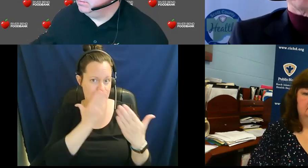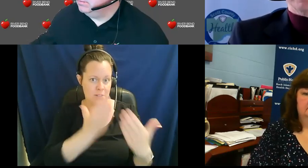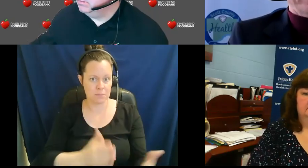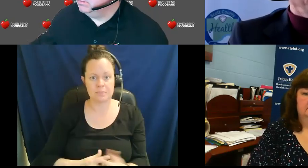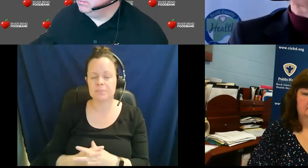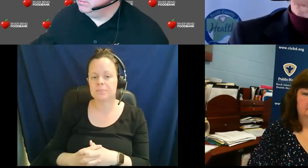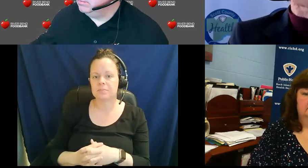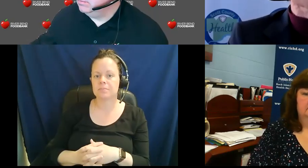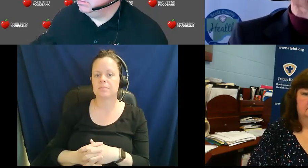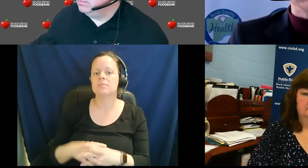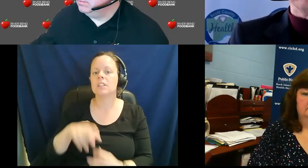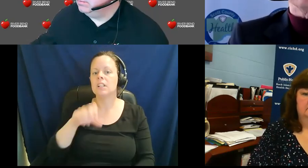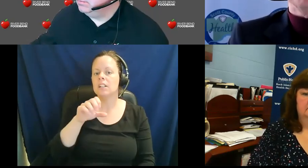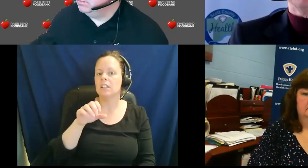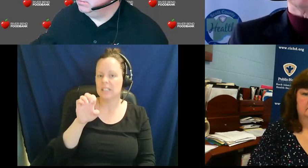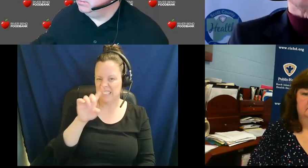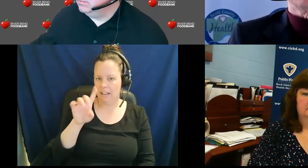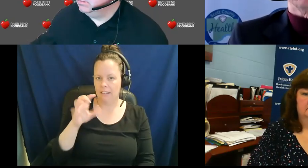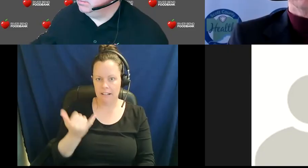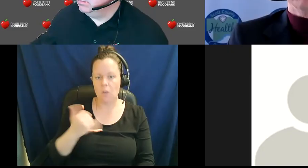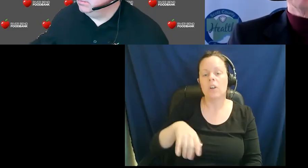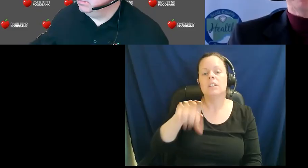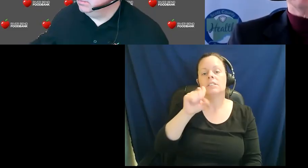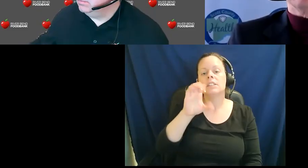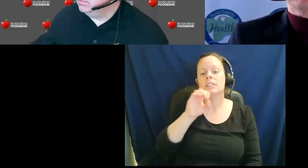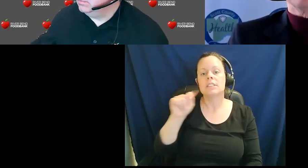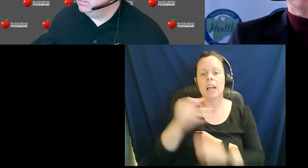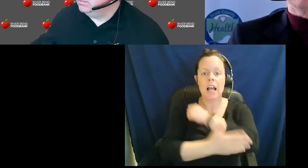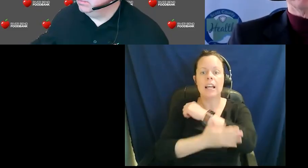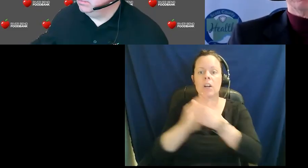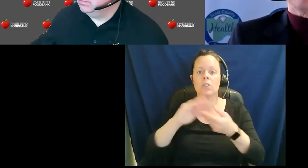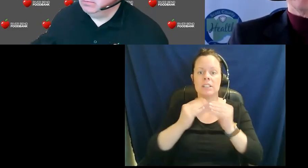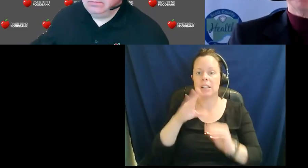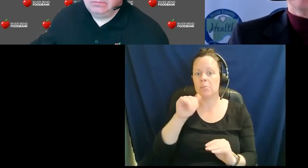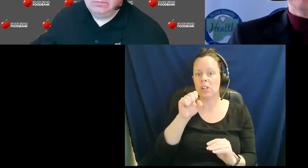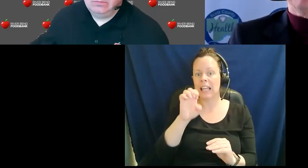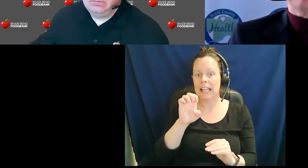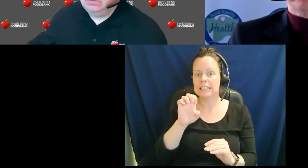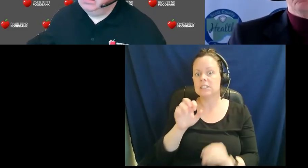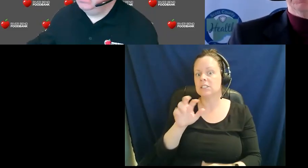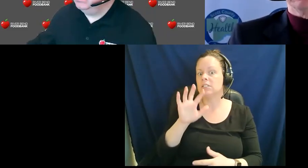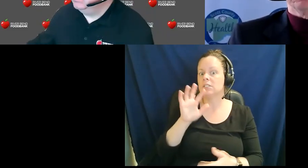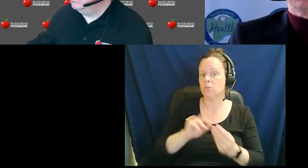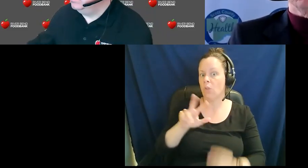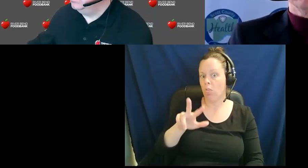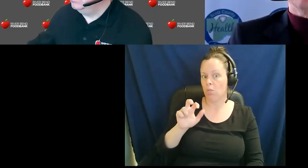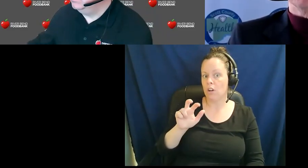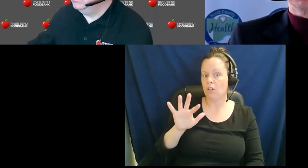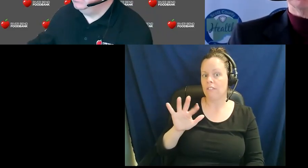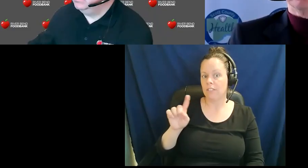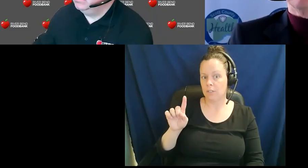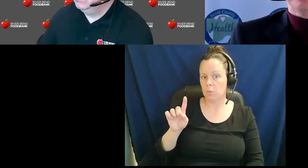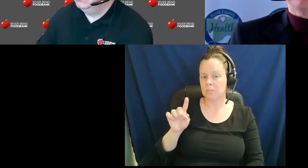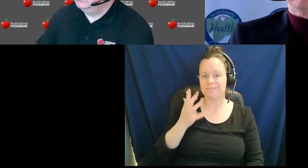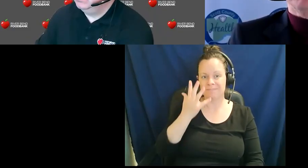In Scott County, as we speak, the number of cases is listed as 351.